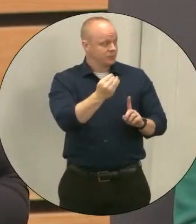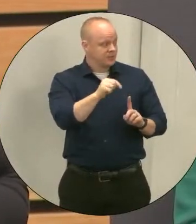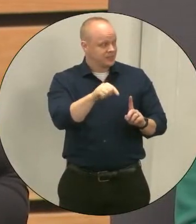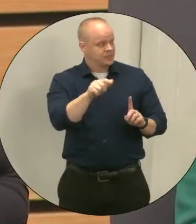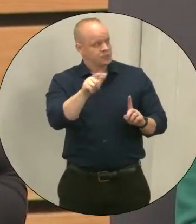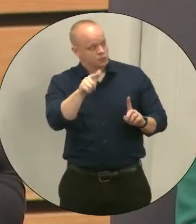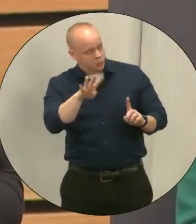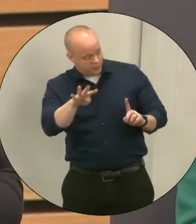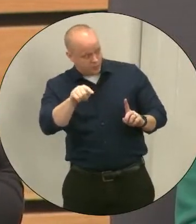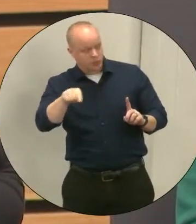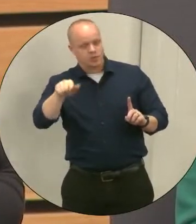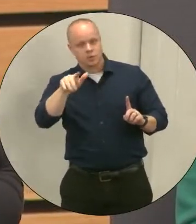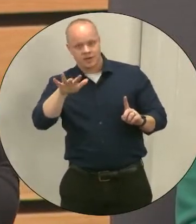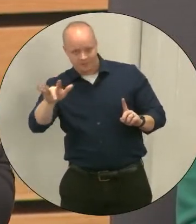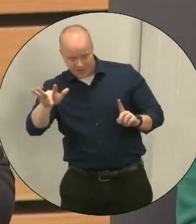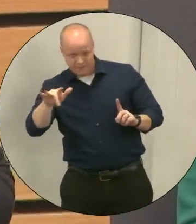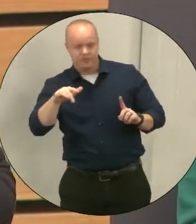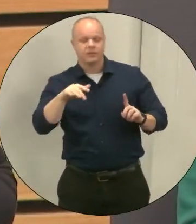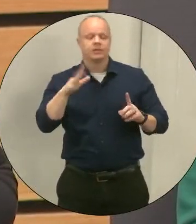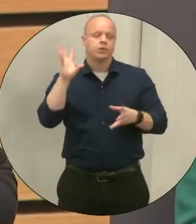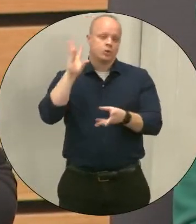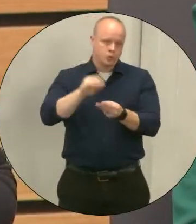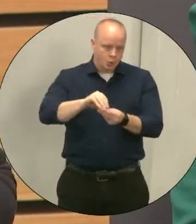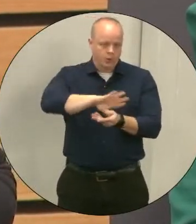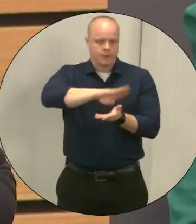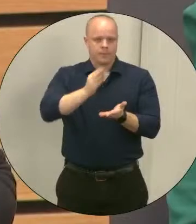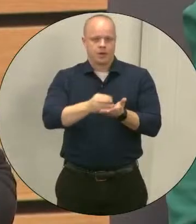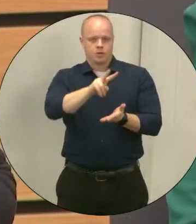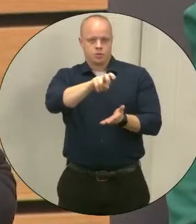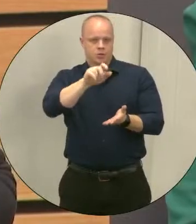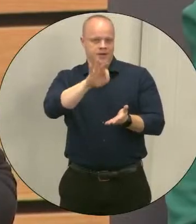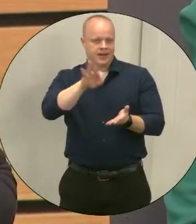14-24-25 in the total amount of